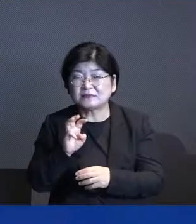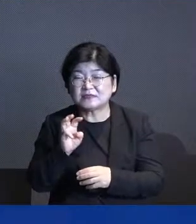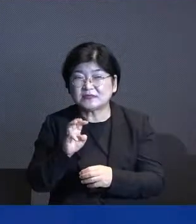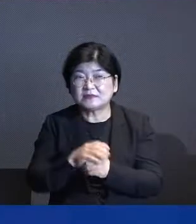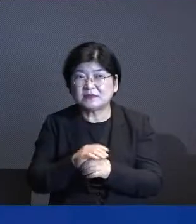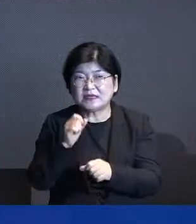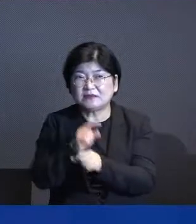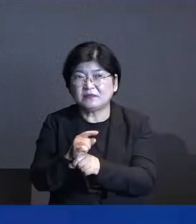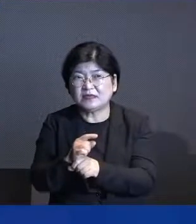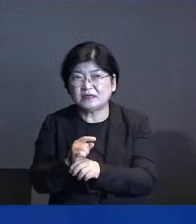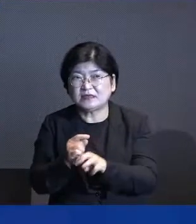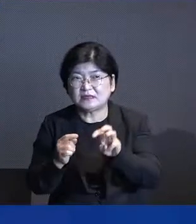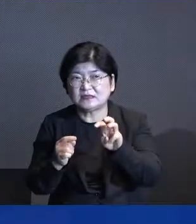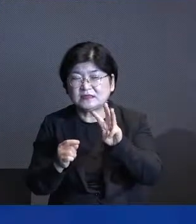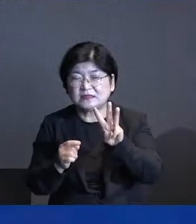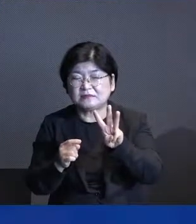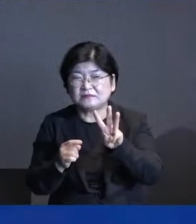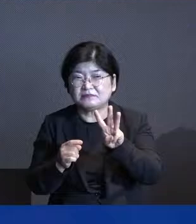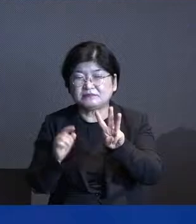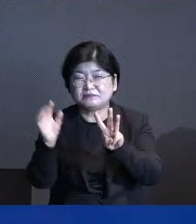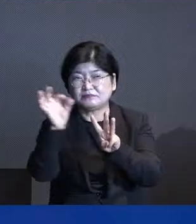40,